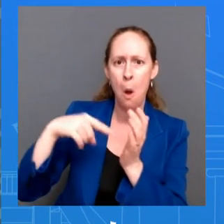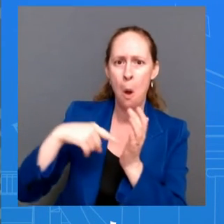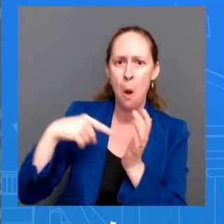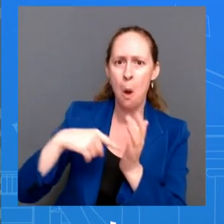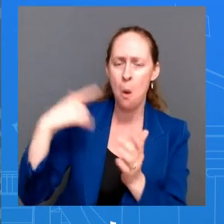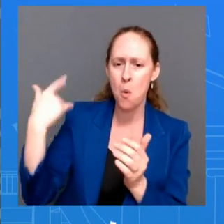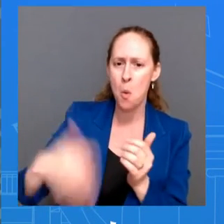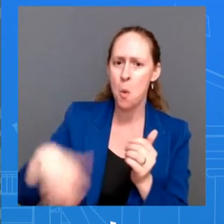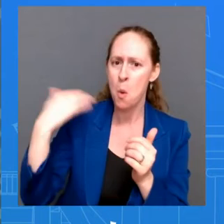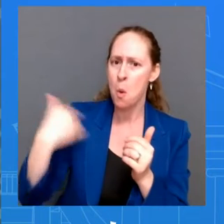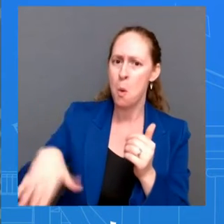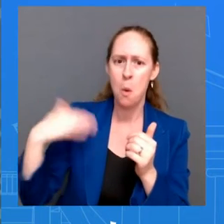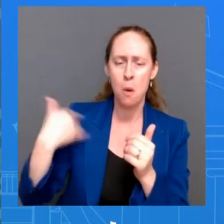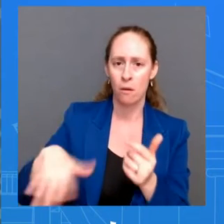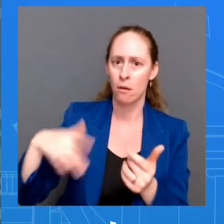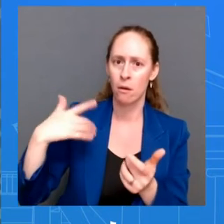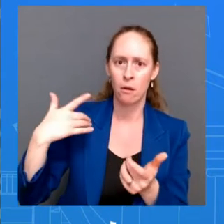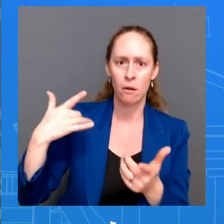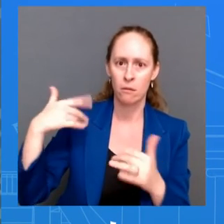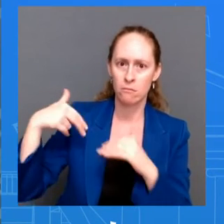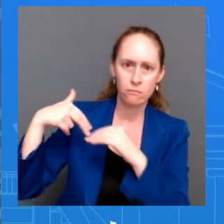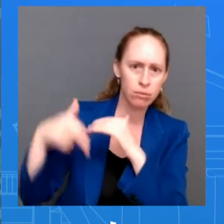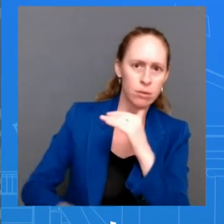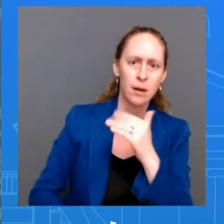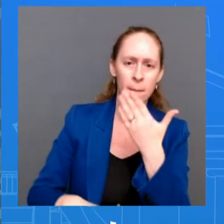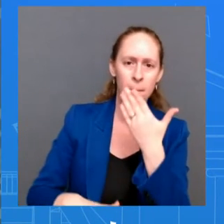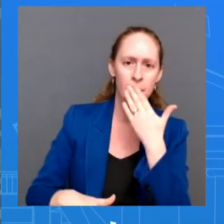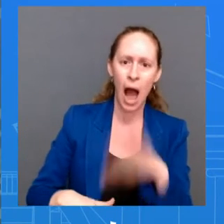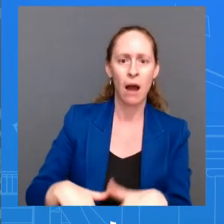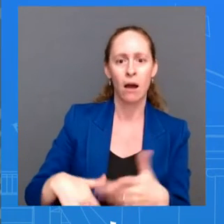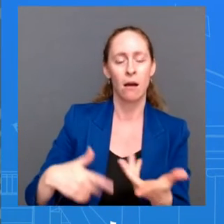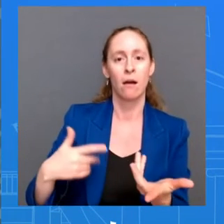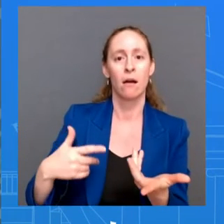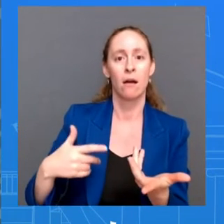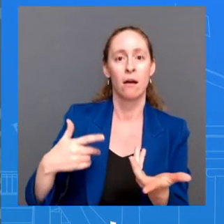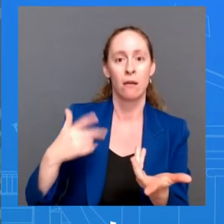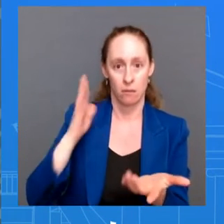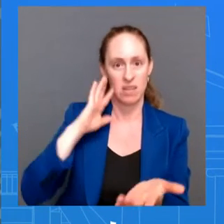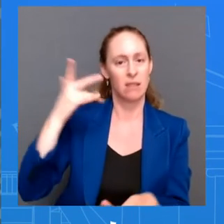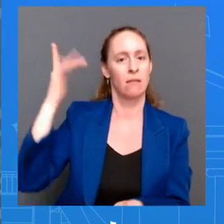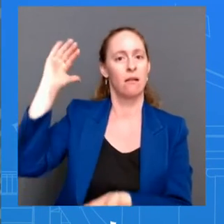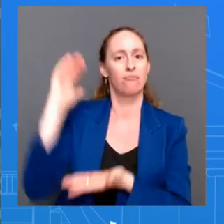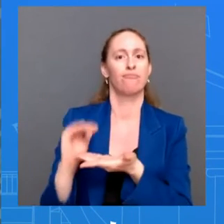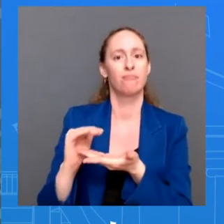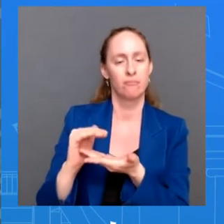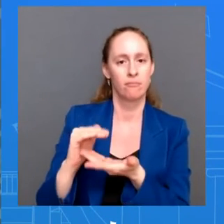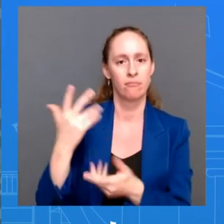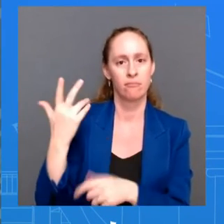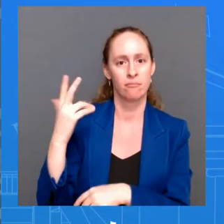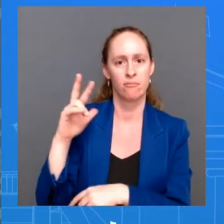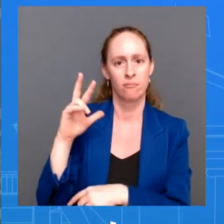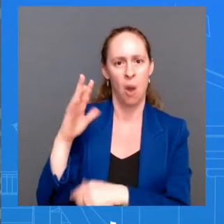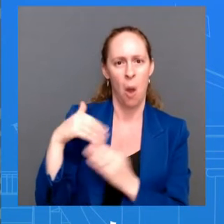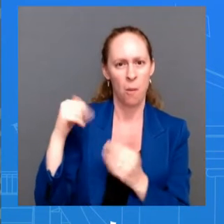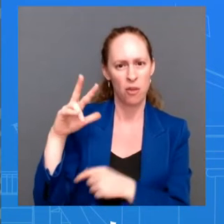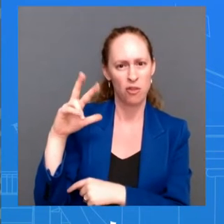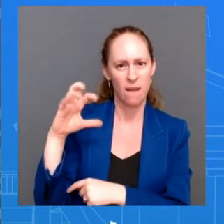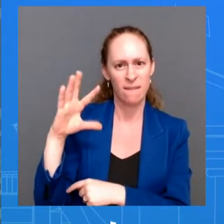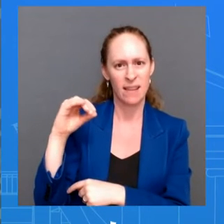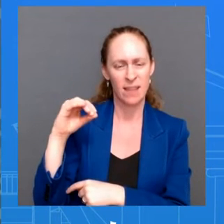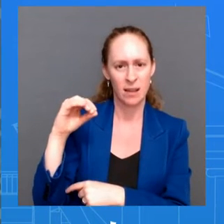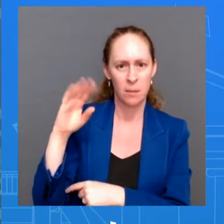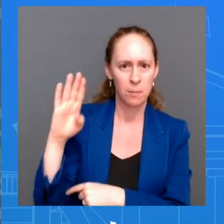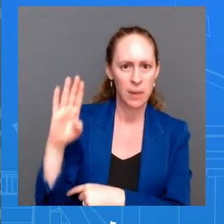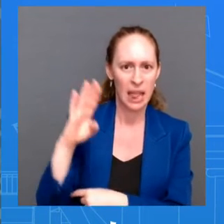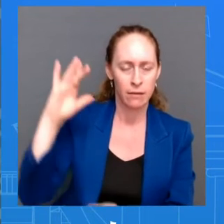$300 billion. This is a big deal. This is incredibly important for American families. Go ahead, Caitlin. On that note, because it's a